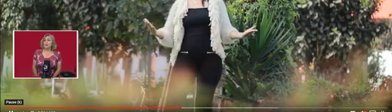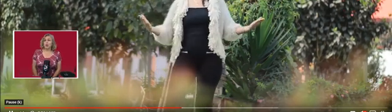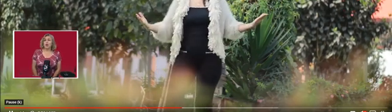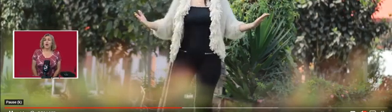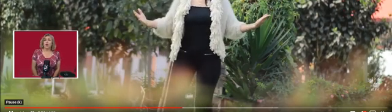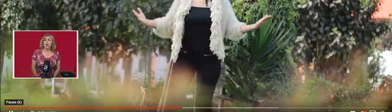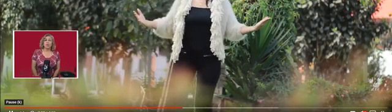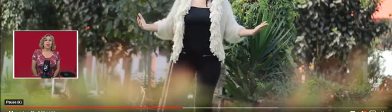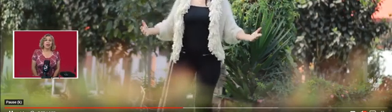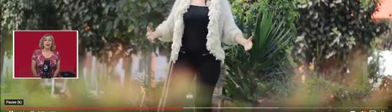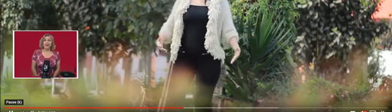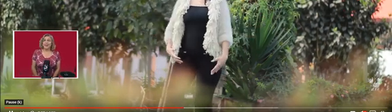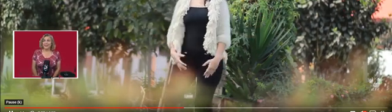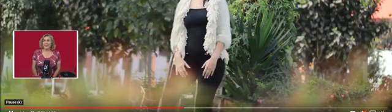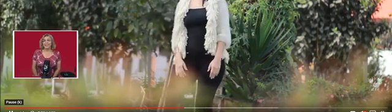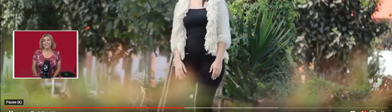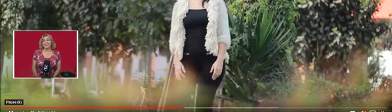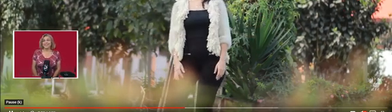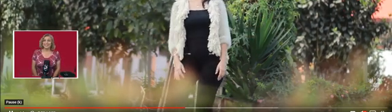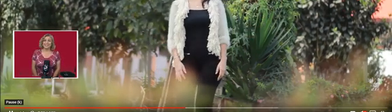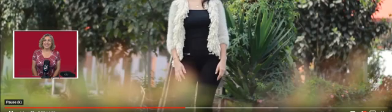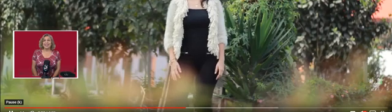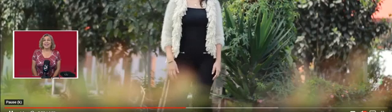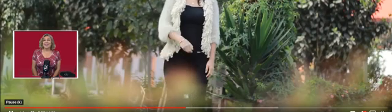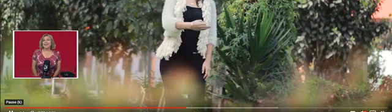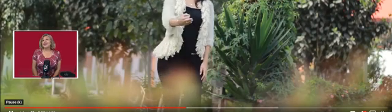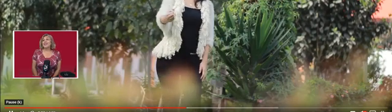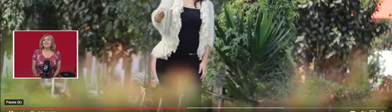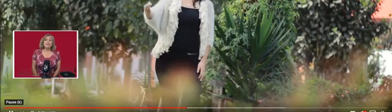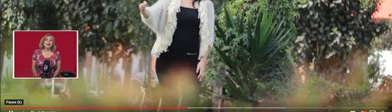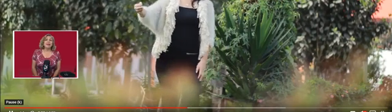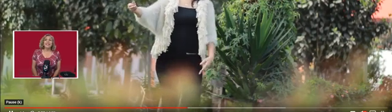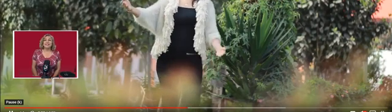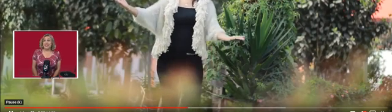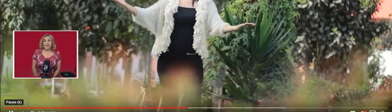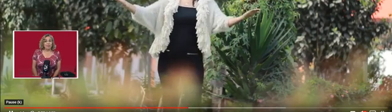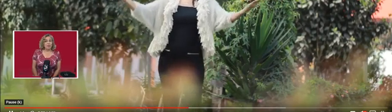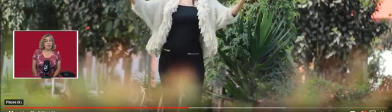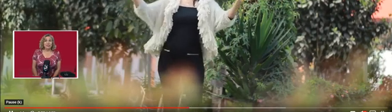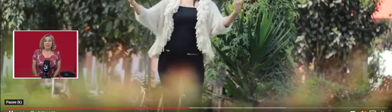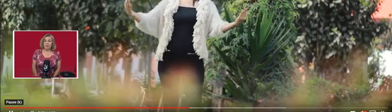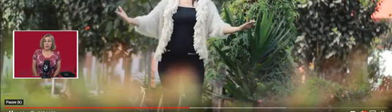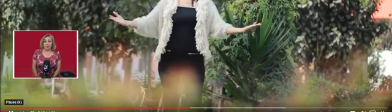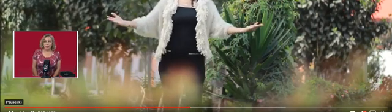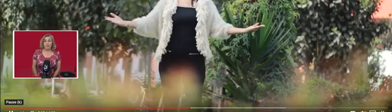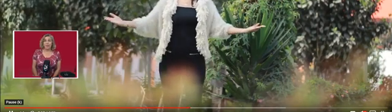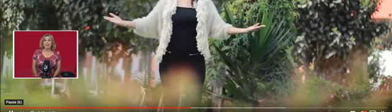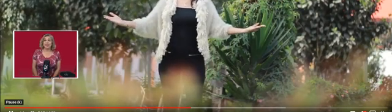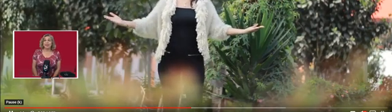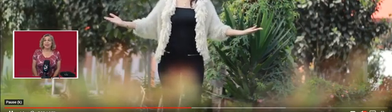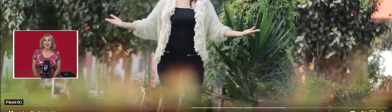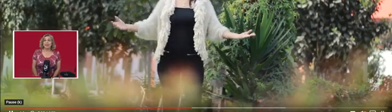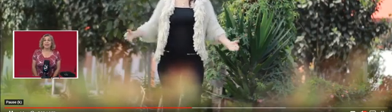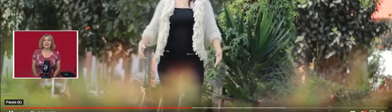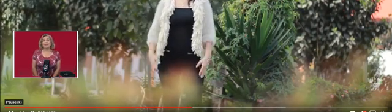the internal situations of the U.S. I feel that it has to do with consensus,